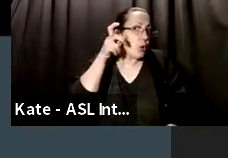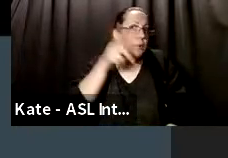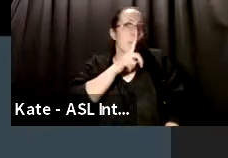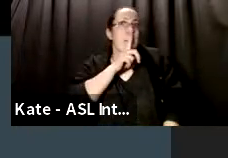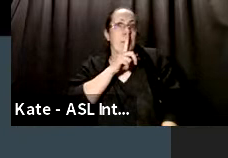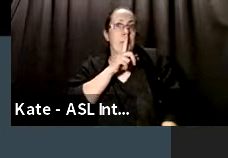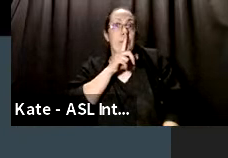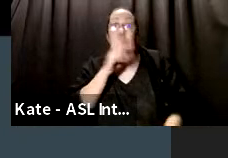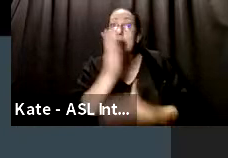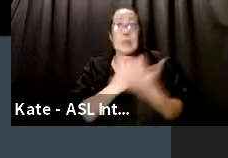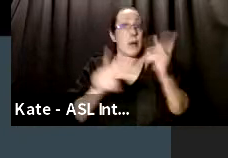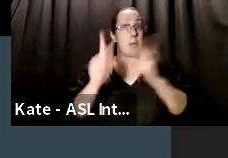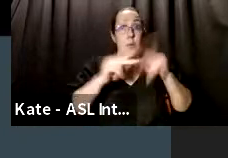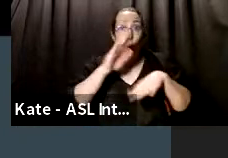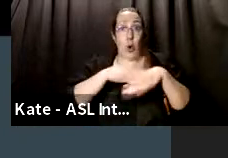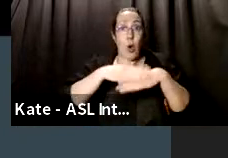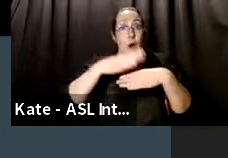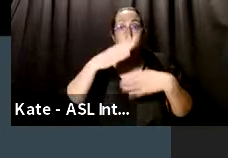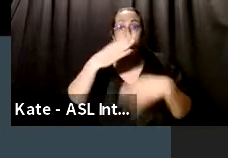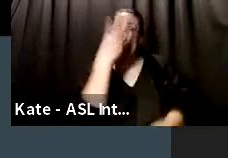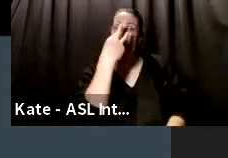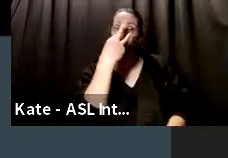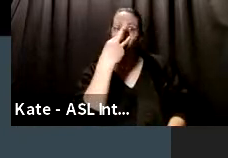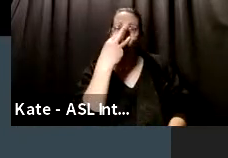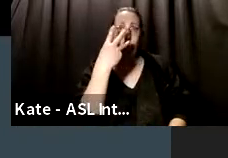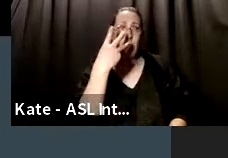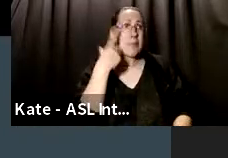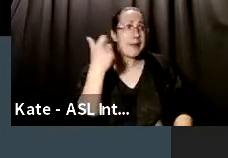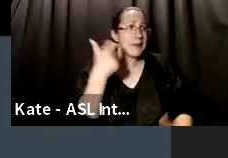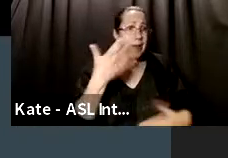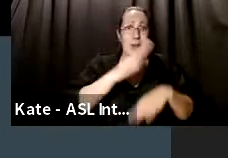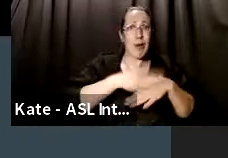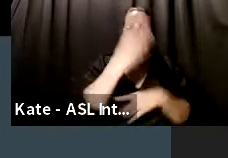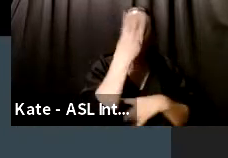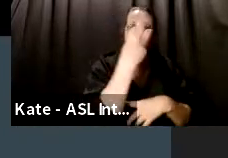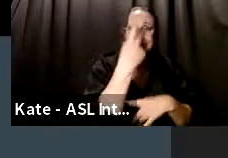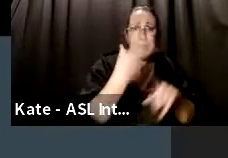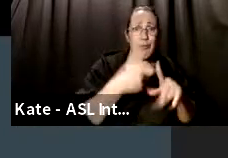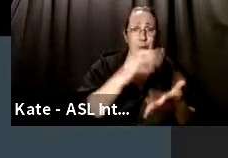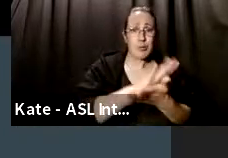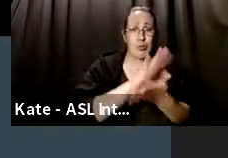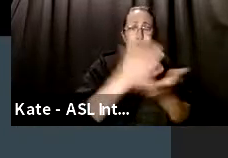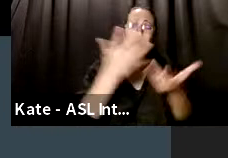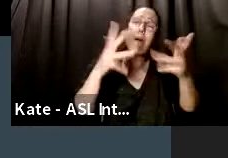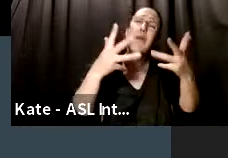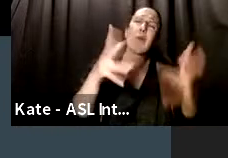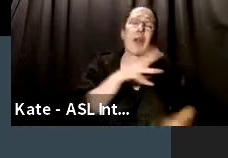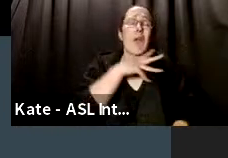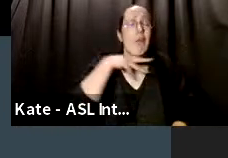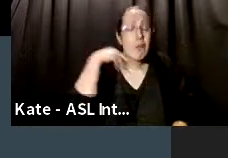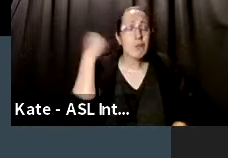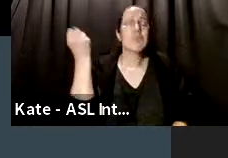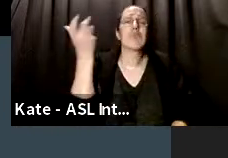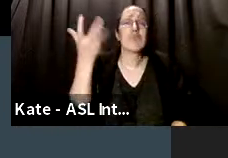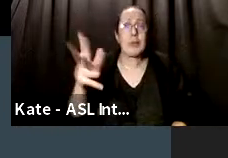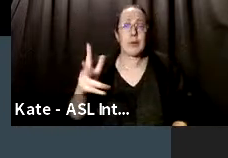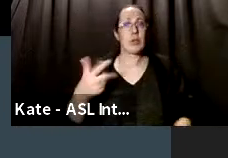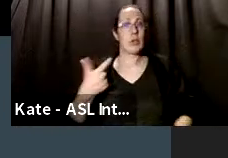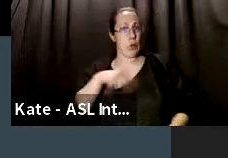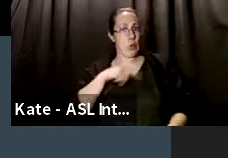don't even want to be on camera after a very long day of being on camera from school. And so just really navigating that